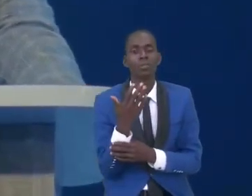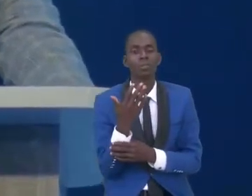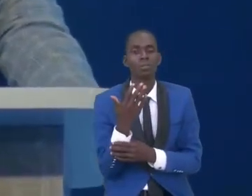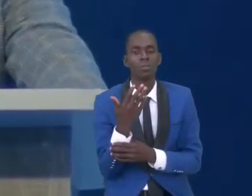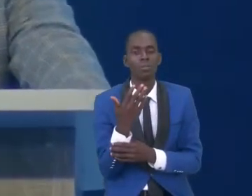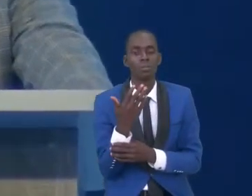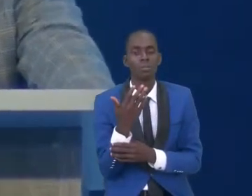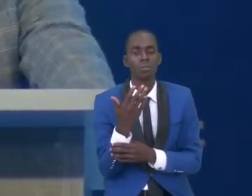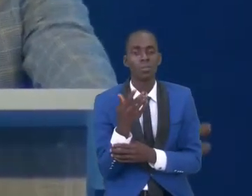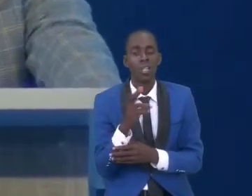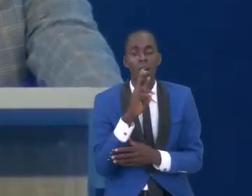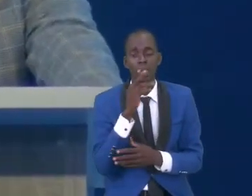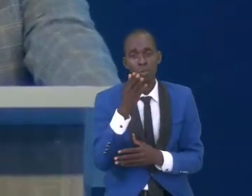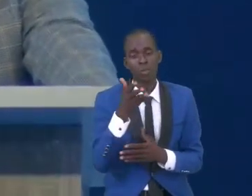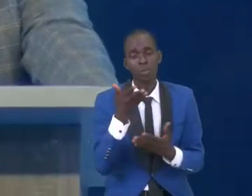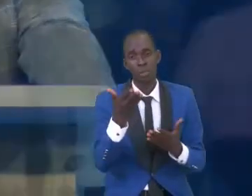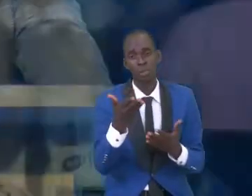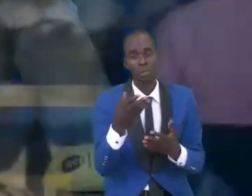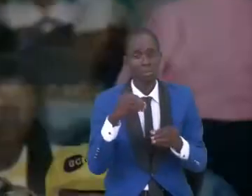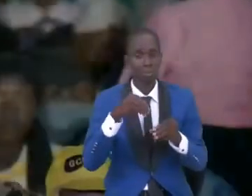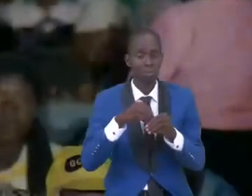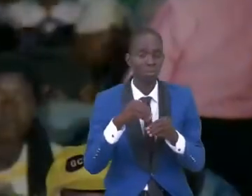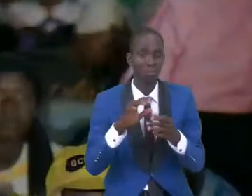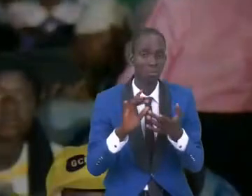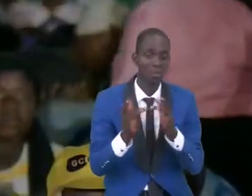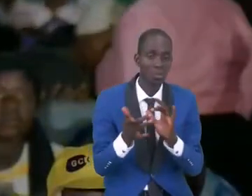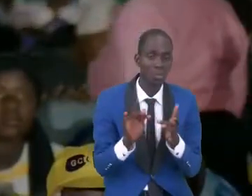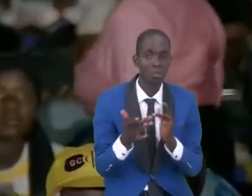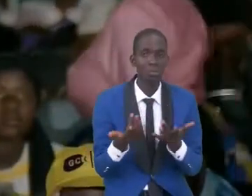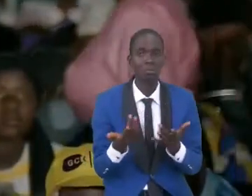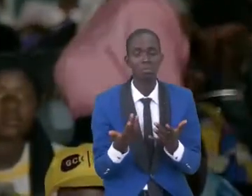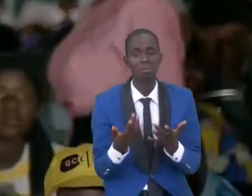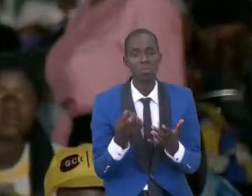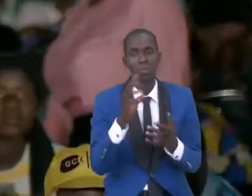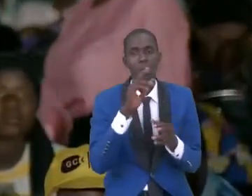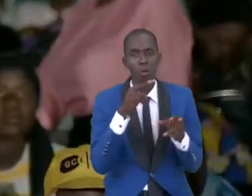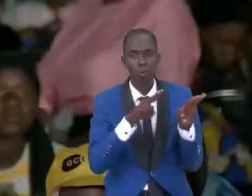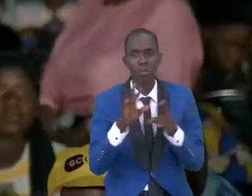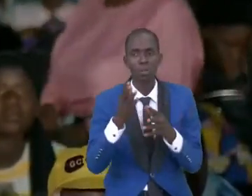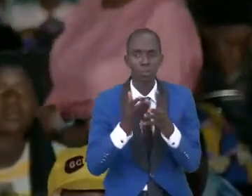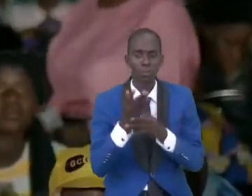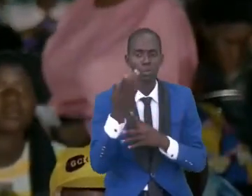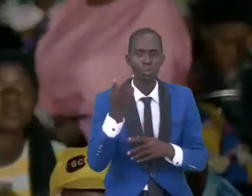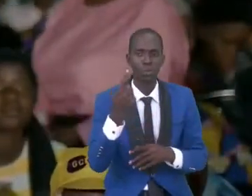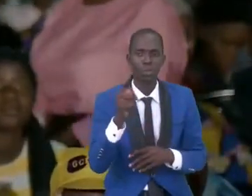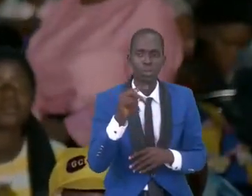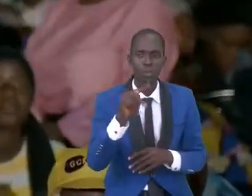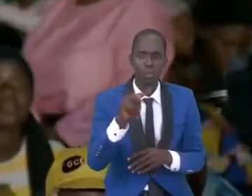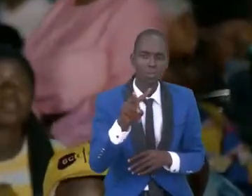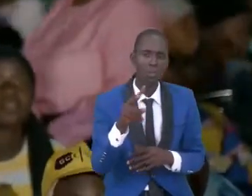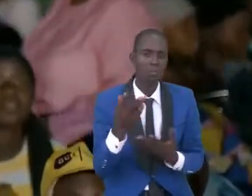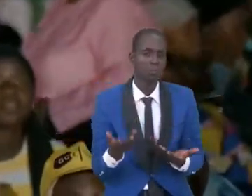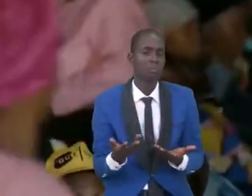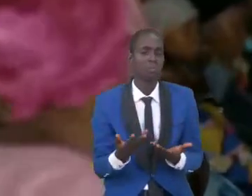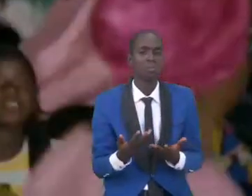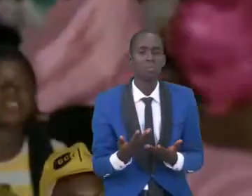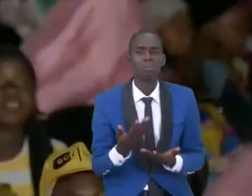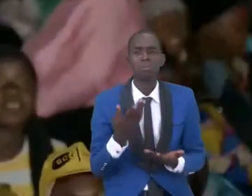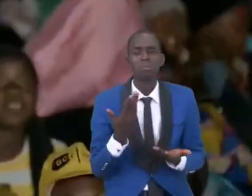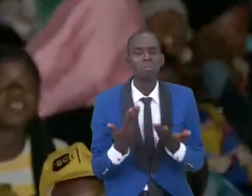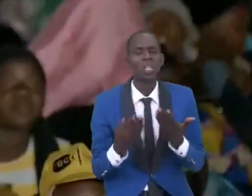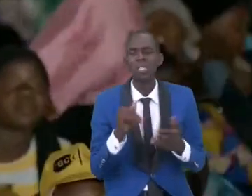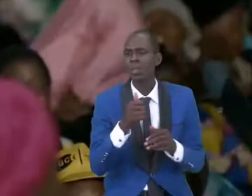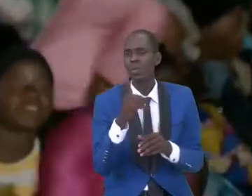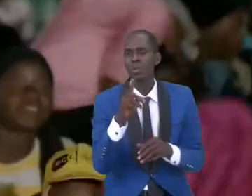Over the radio, the same thing. On the television, the same thing. In every locality, every country,